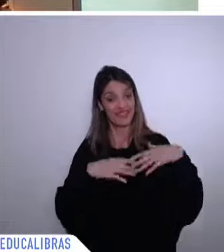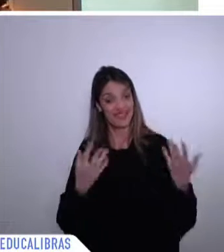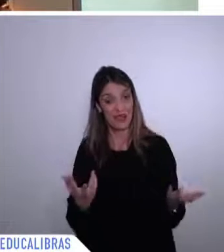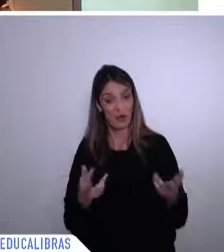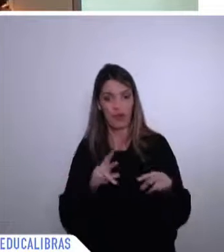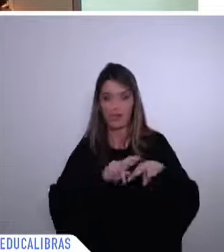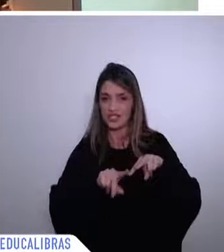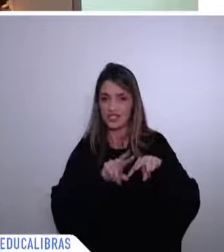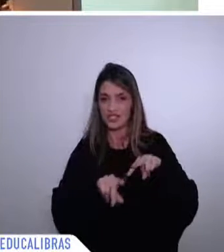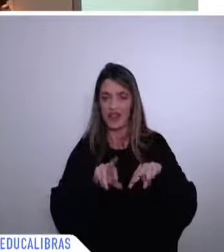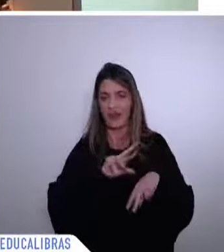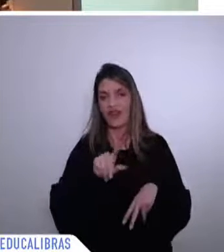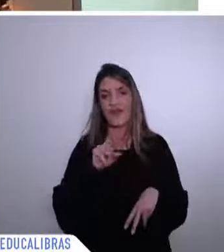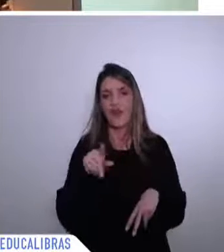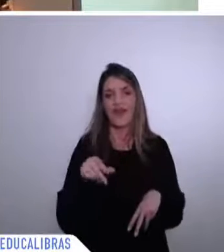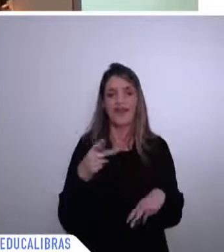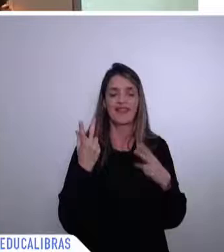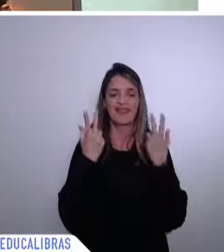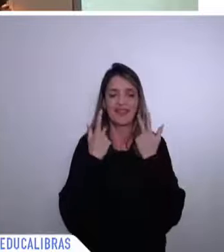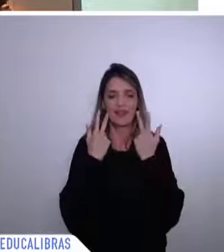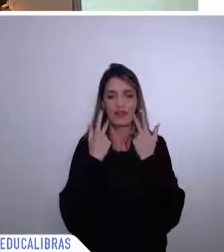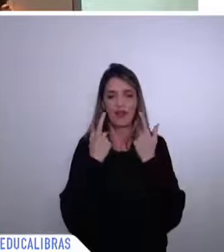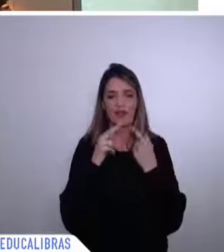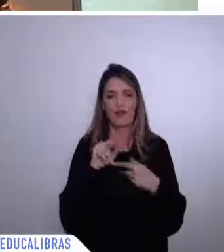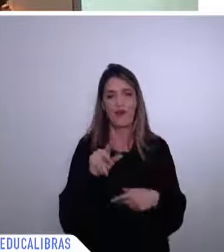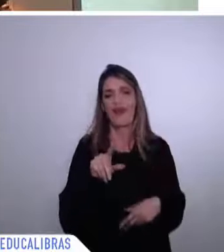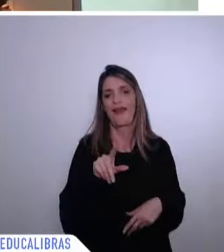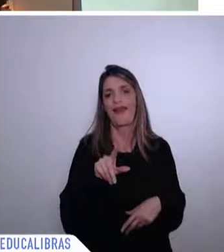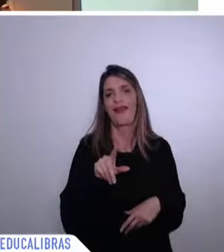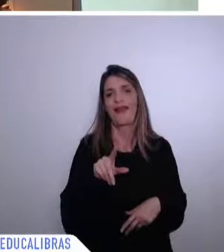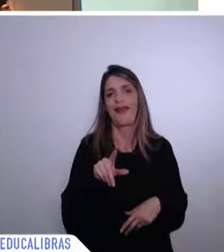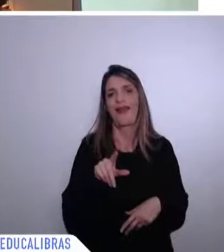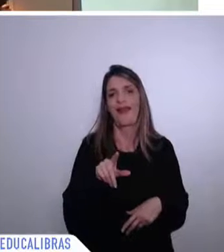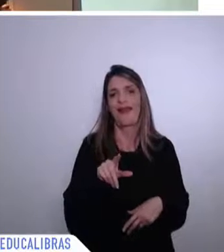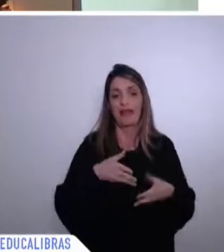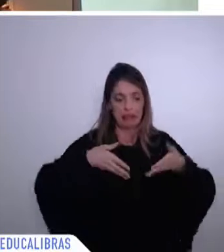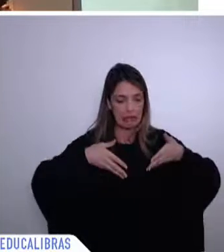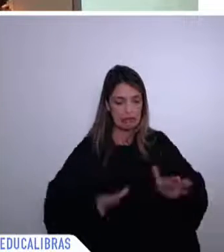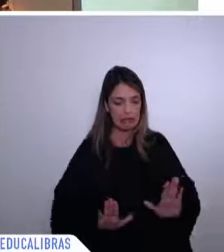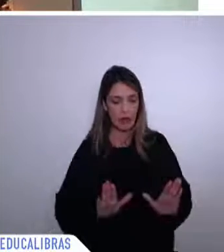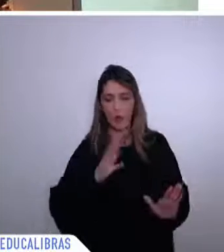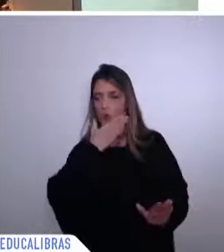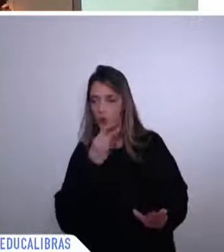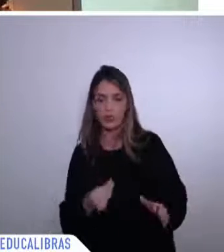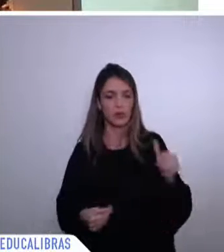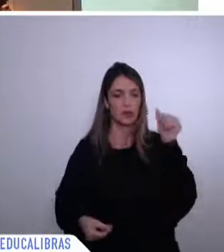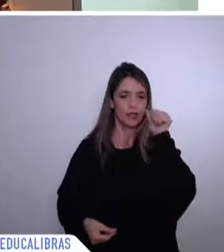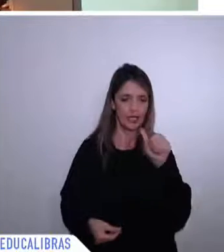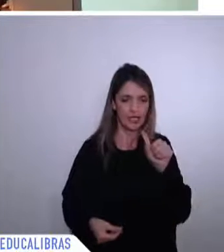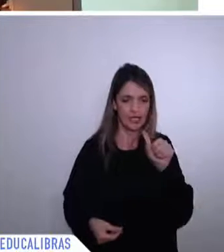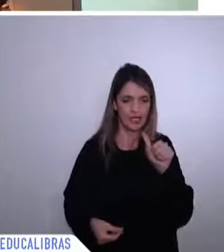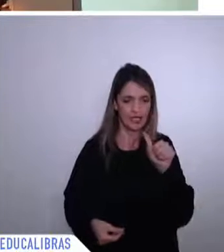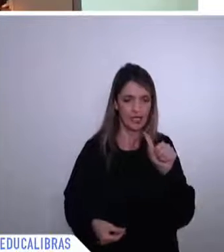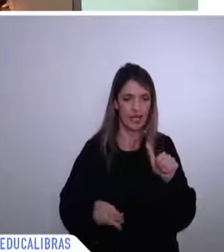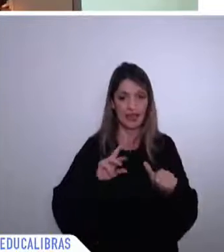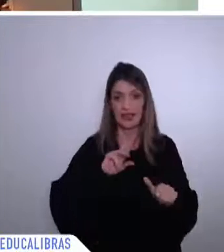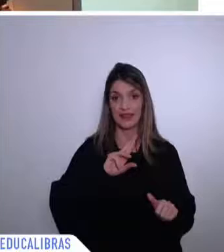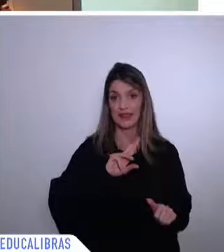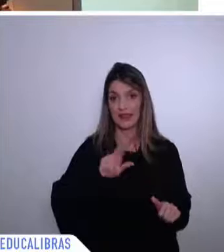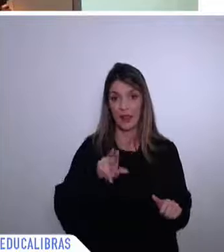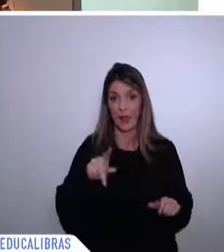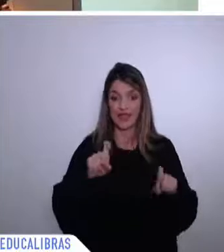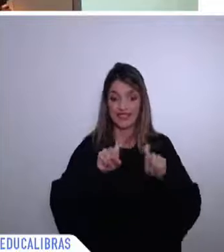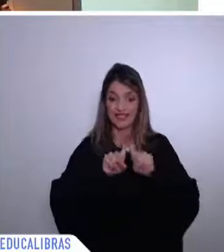women. So gender is unnatural. It's not about gender at birth. It's